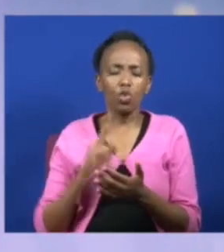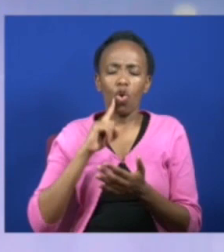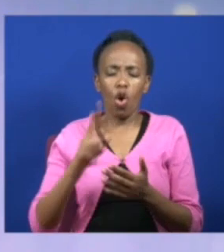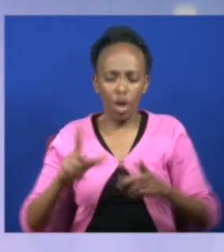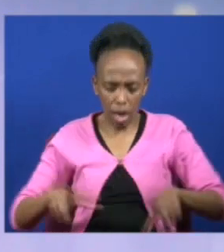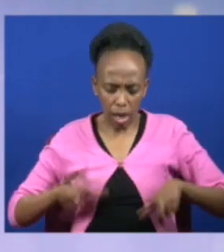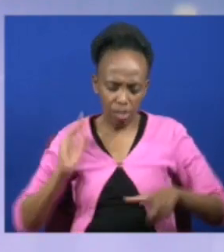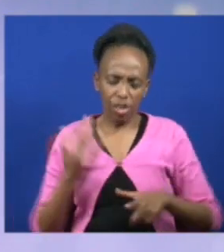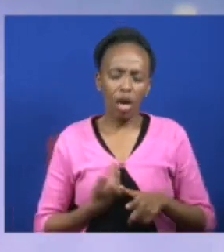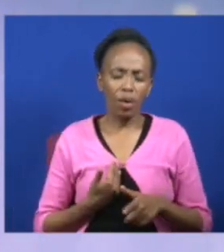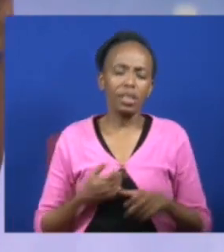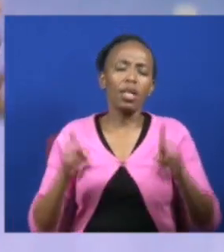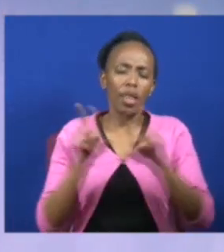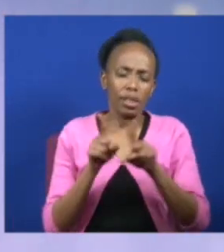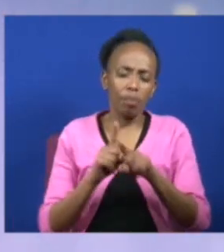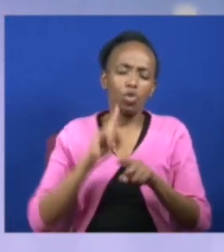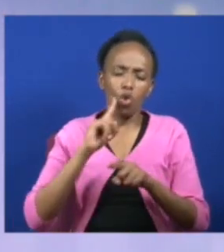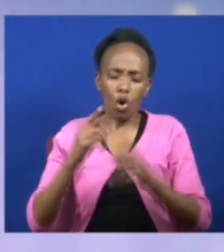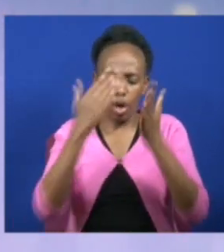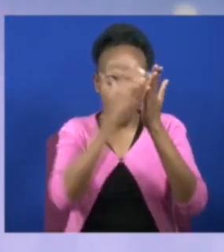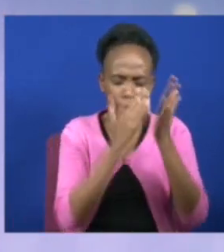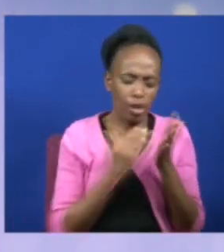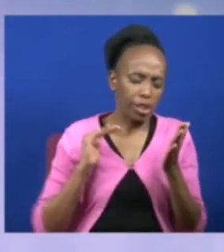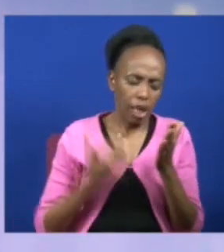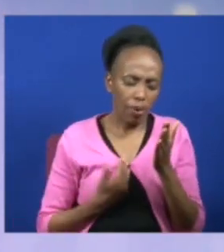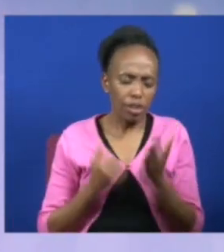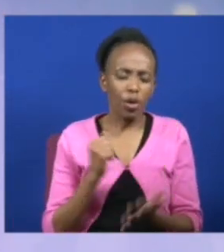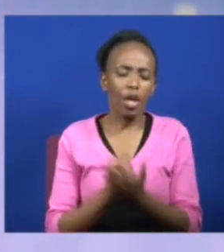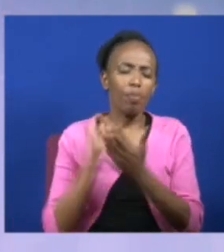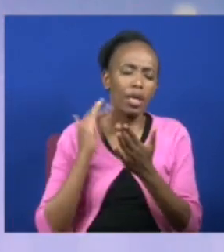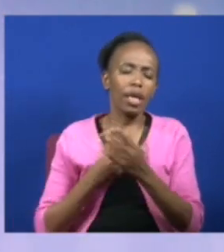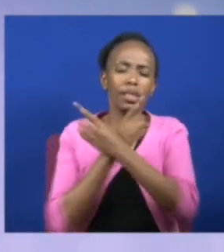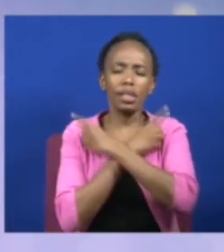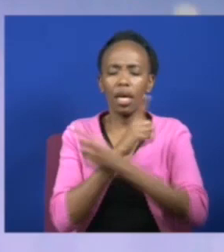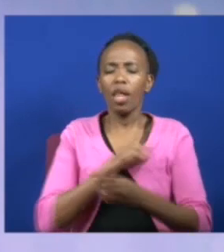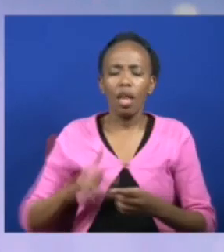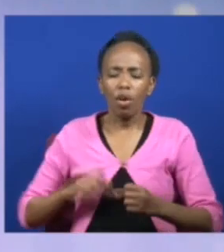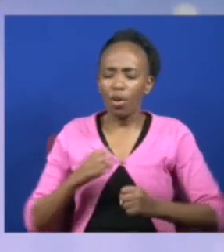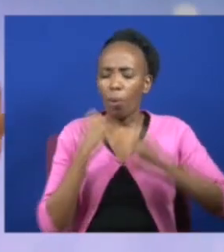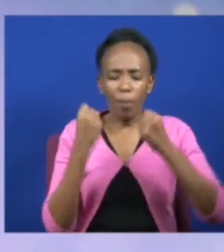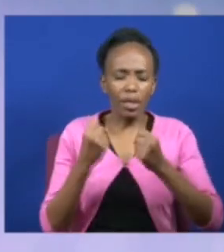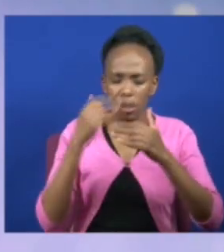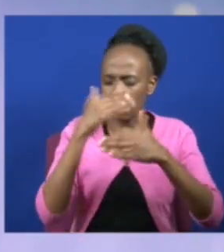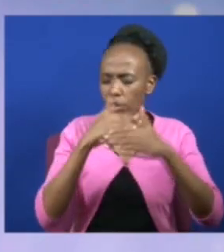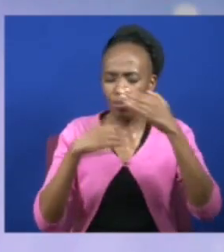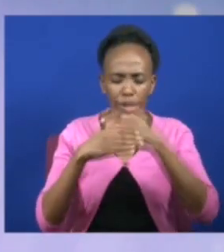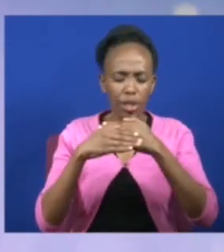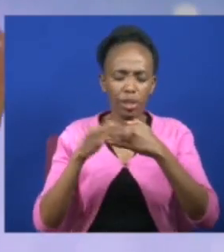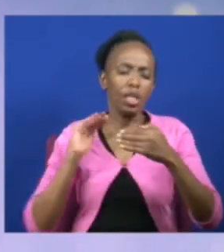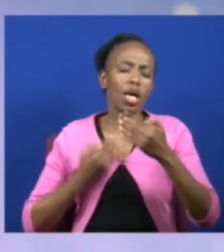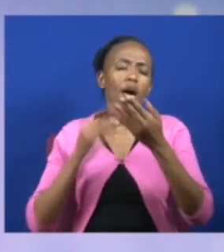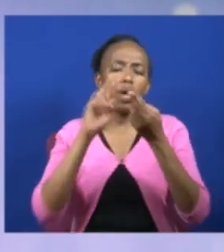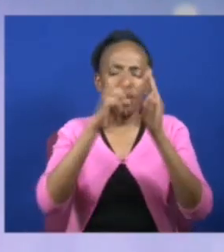reorder our lives, to reorder our priorities. You are helping us, dear Lord Almighty, to build